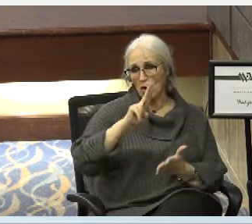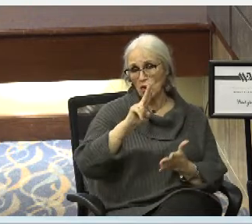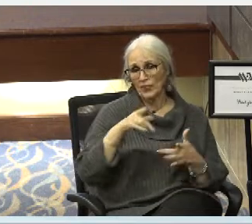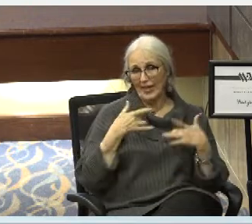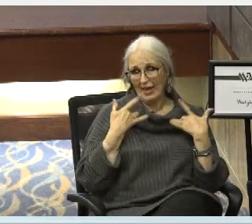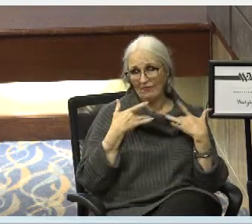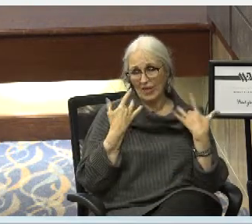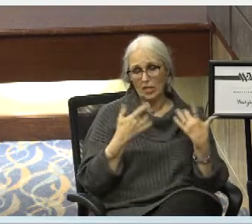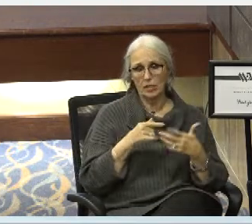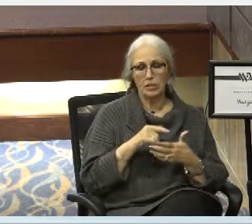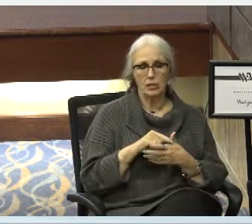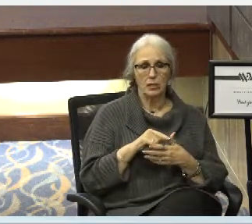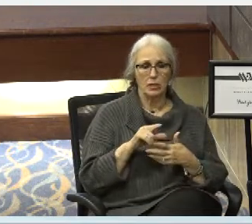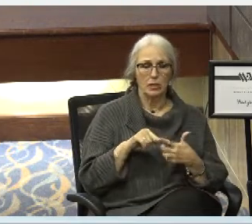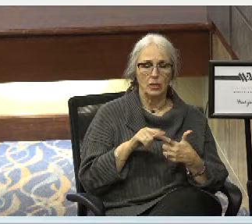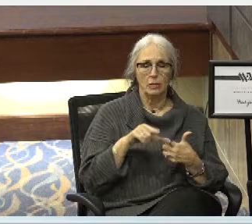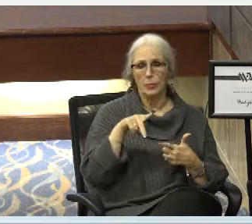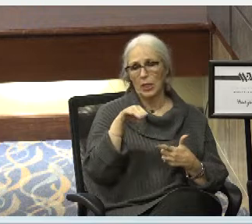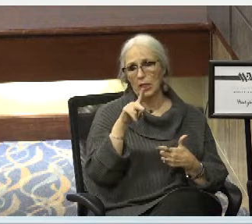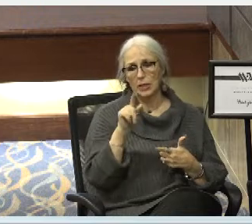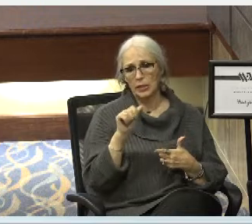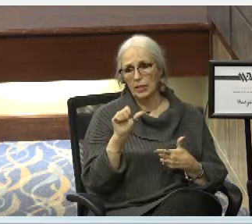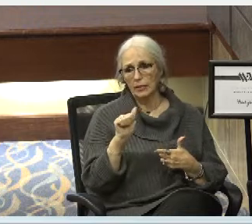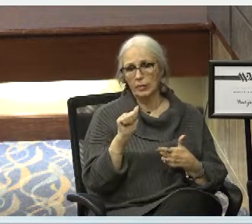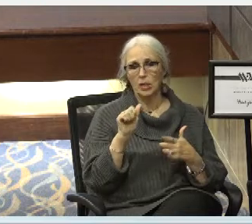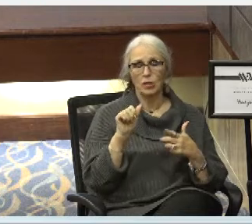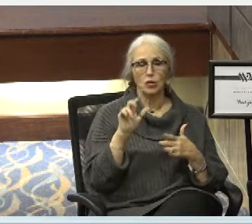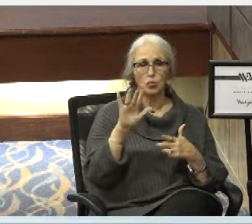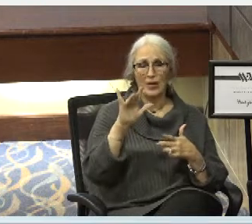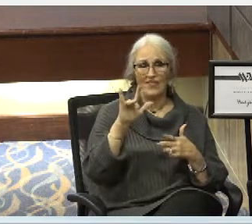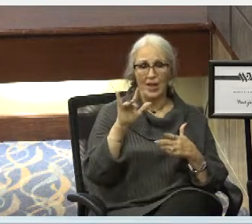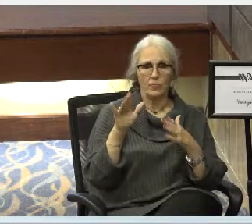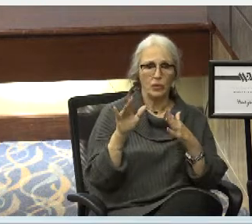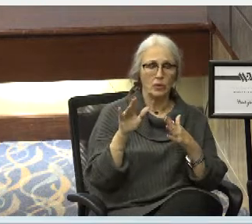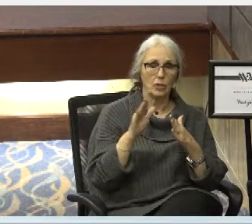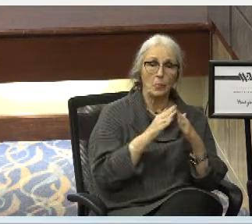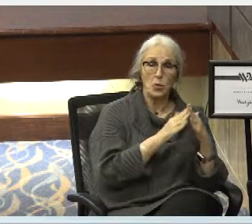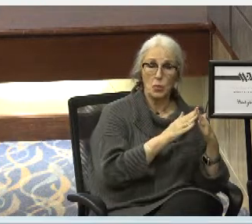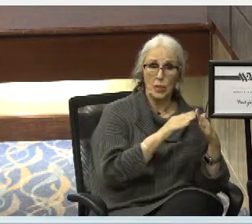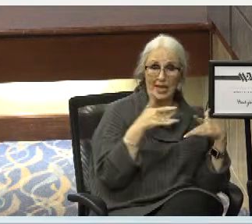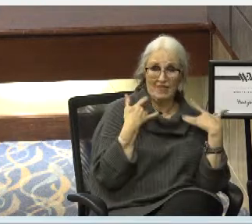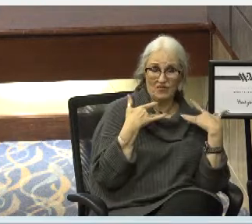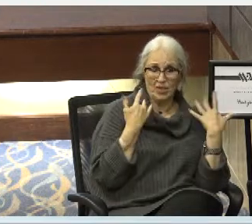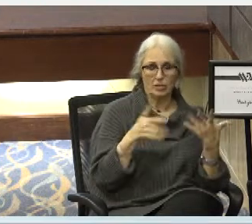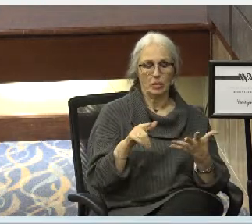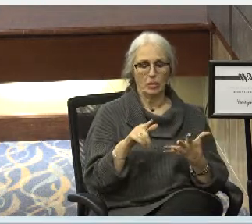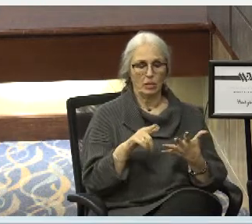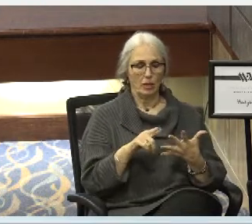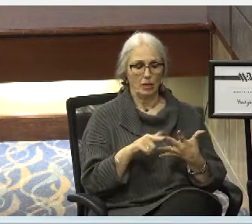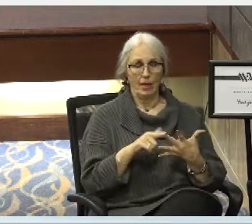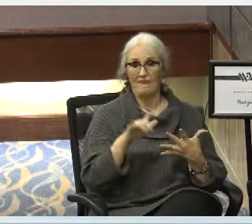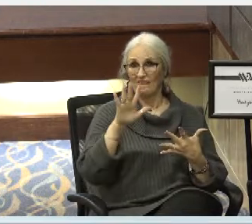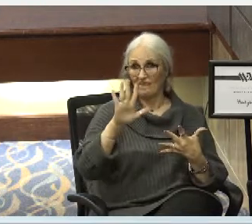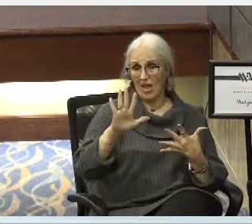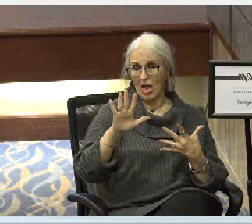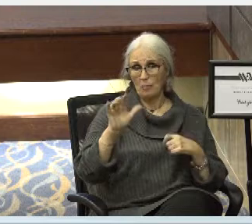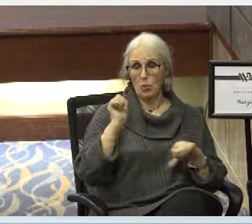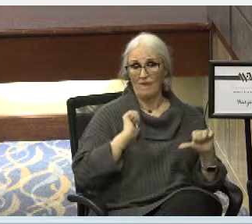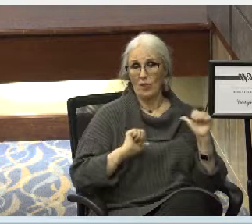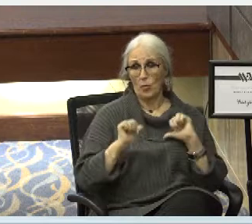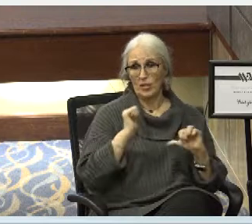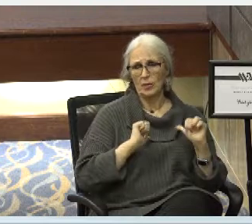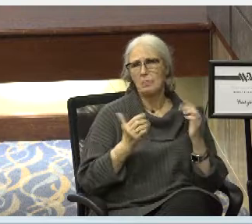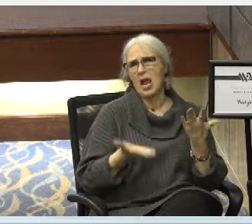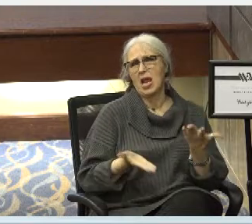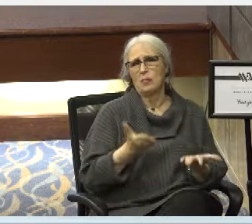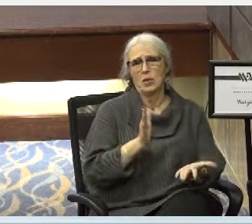plaza, in the pavilion or on the plaza, 25 community events per year, and then 5 performances, might think